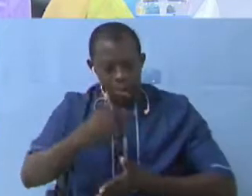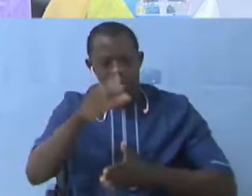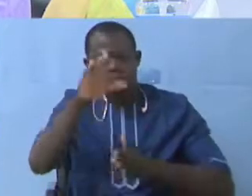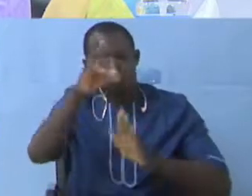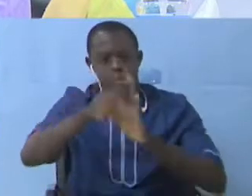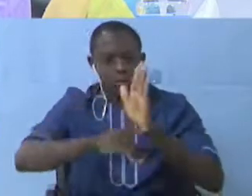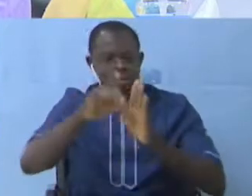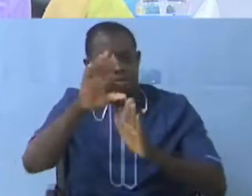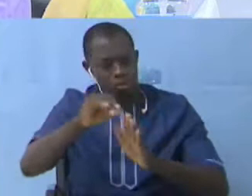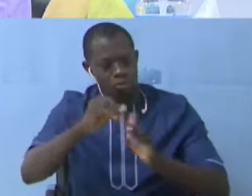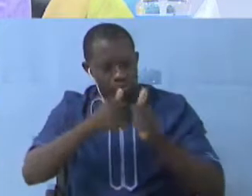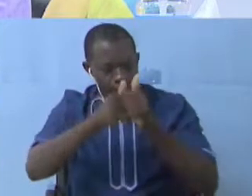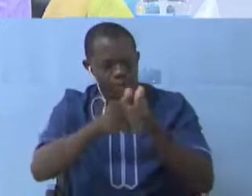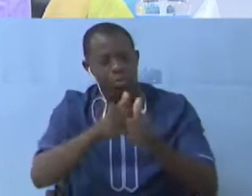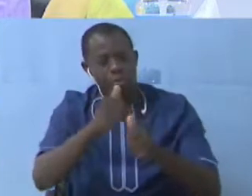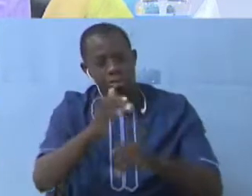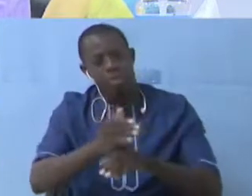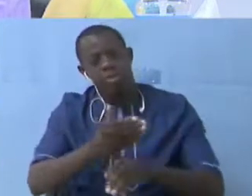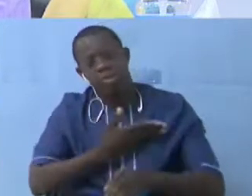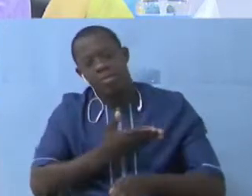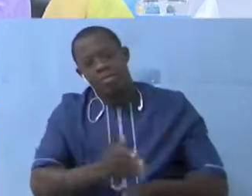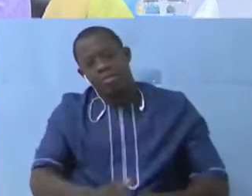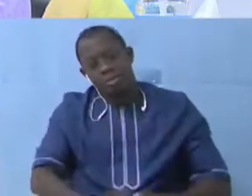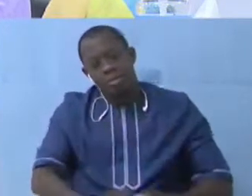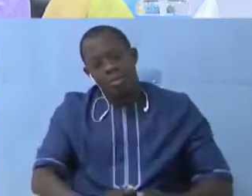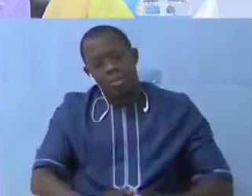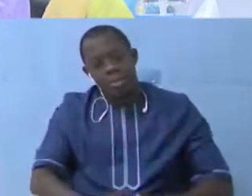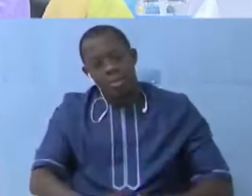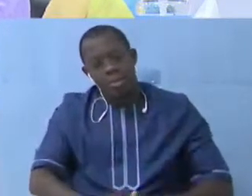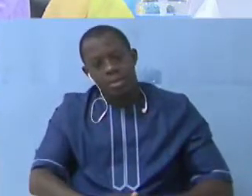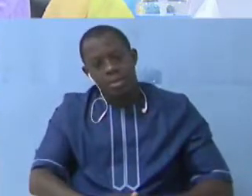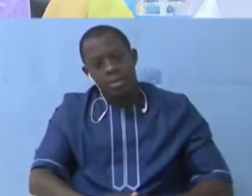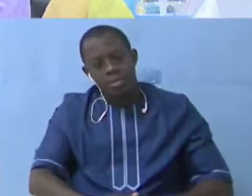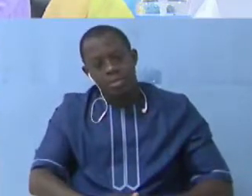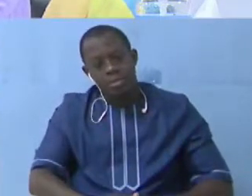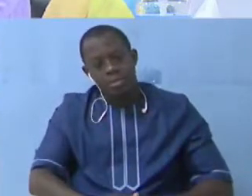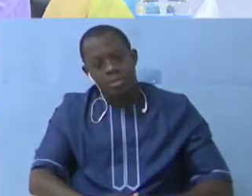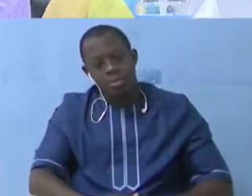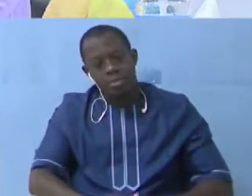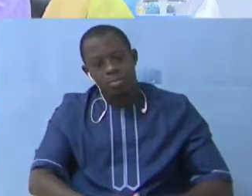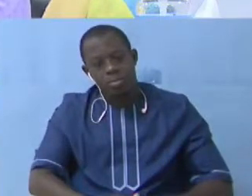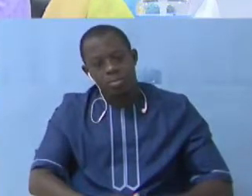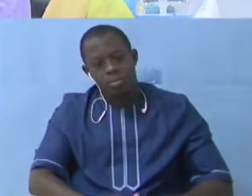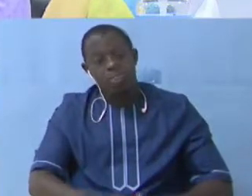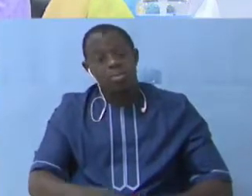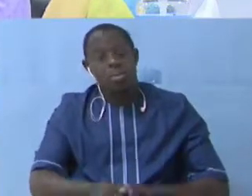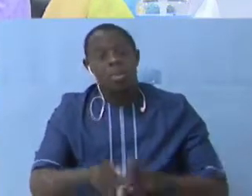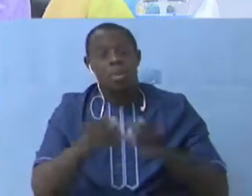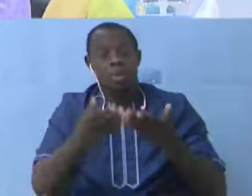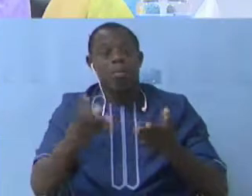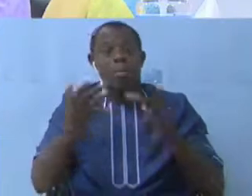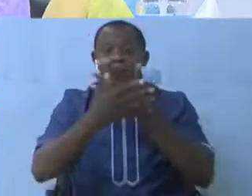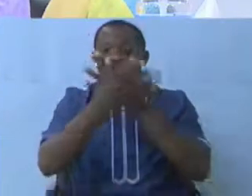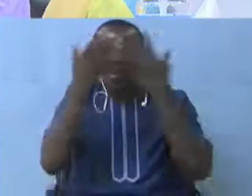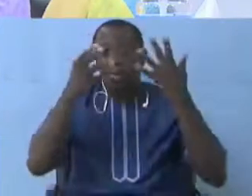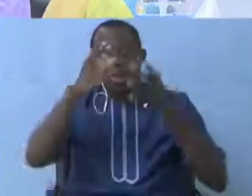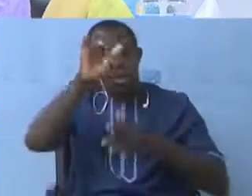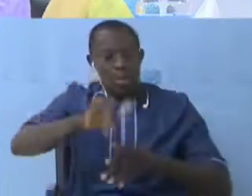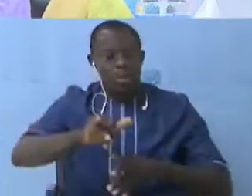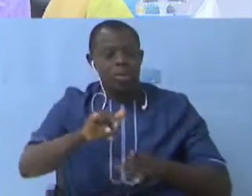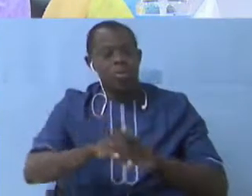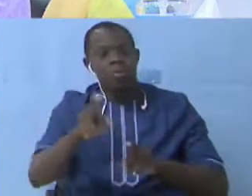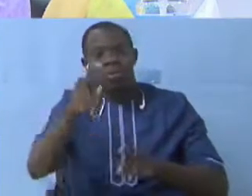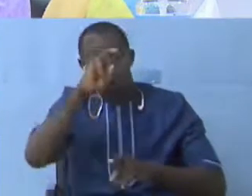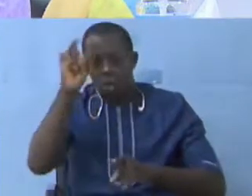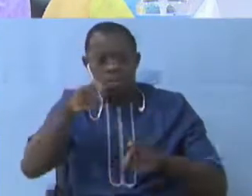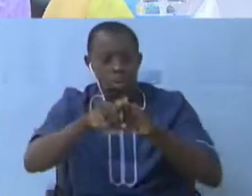nañu ma dénku liggéey li nga xam ne mu ngi jëm ci wàllu programme boobu. So for many years, we worked with